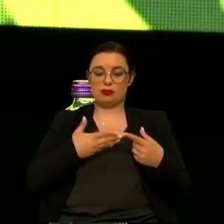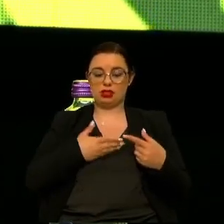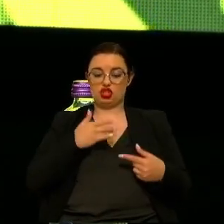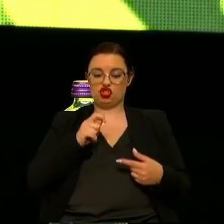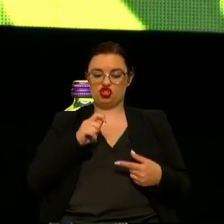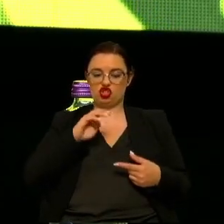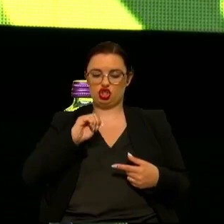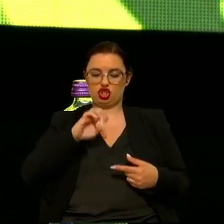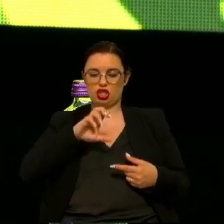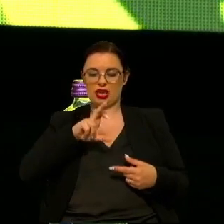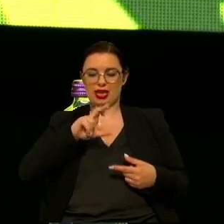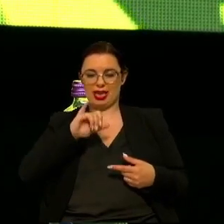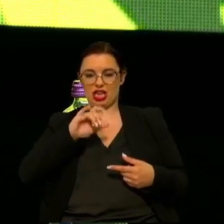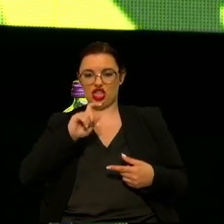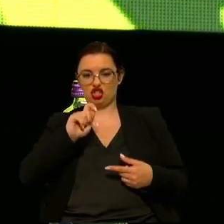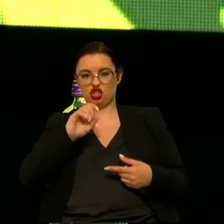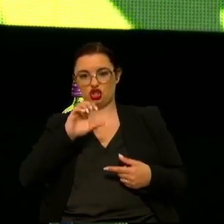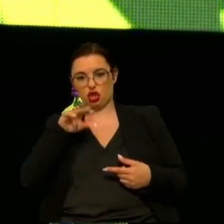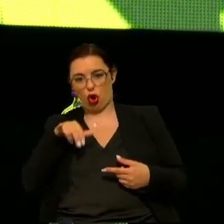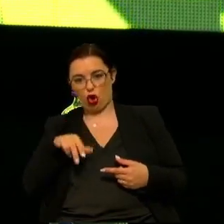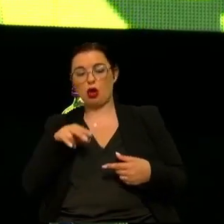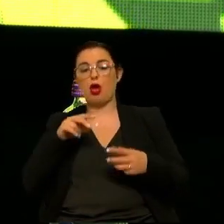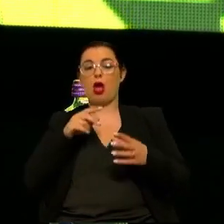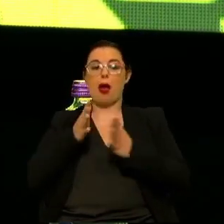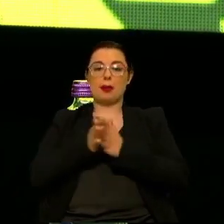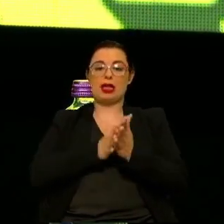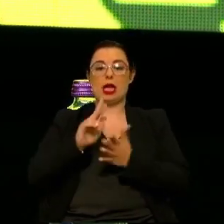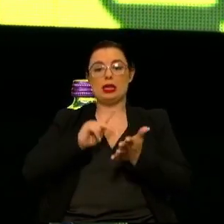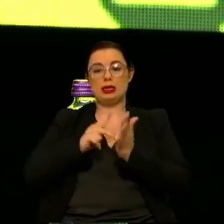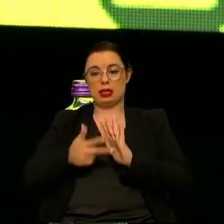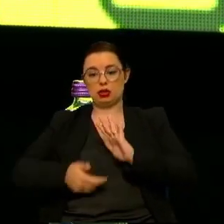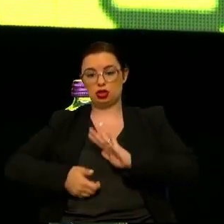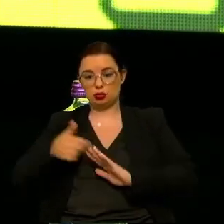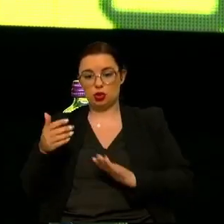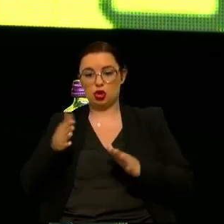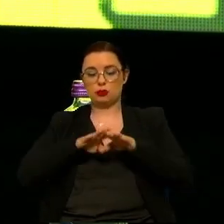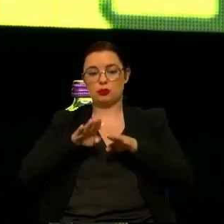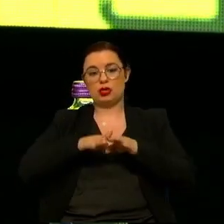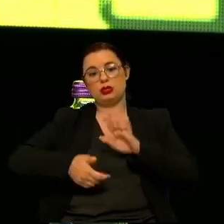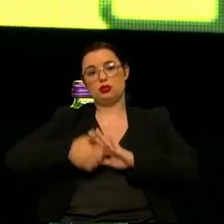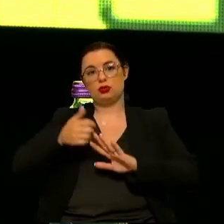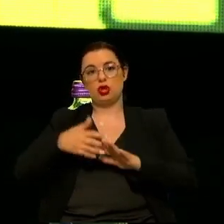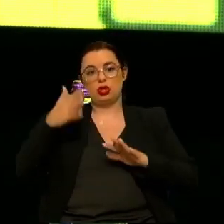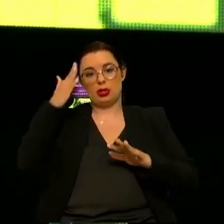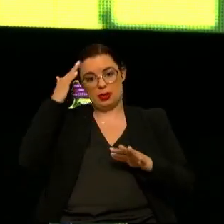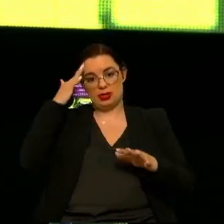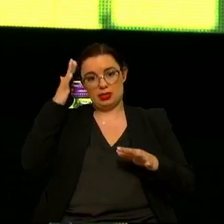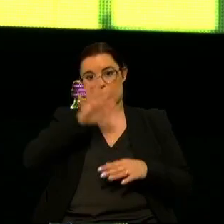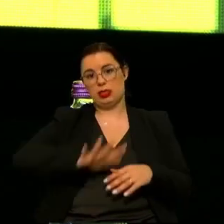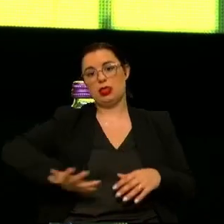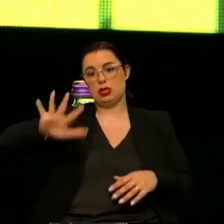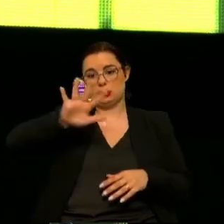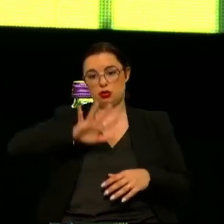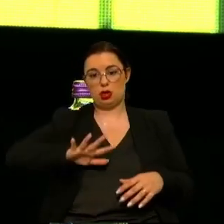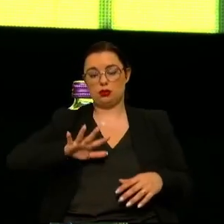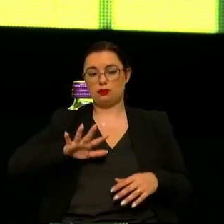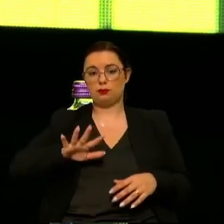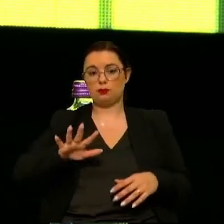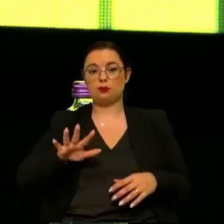doing. First, with discretion, using the best techniques and practices for a